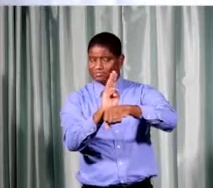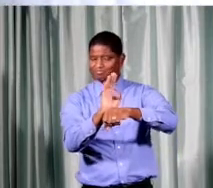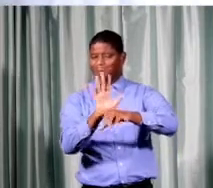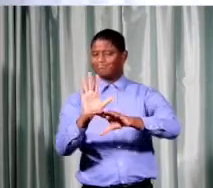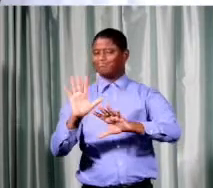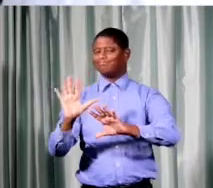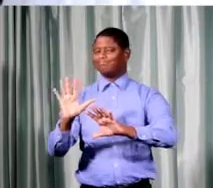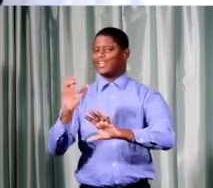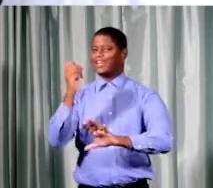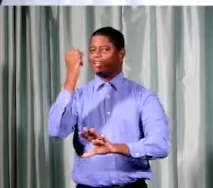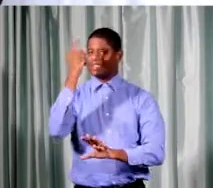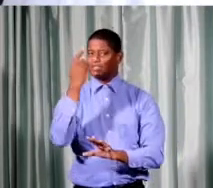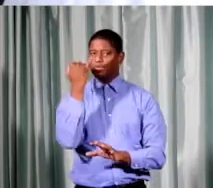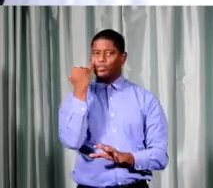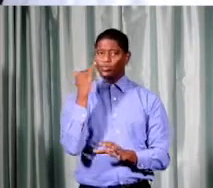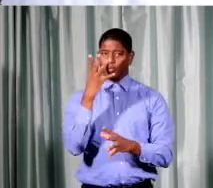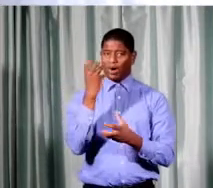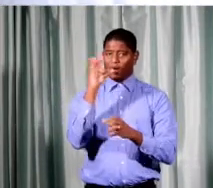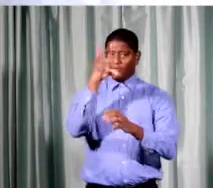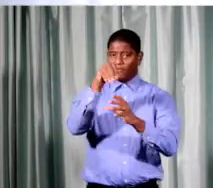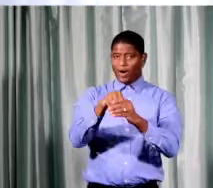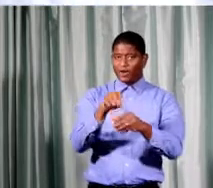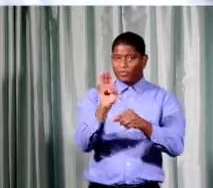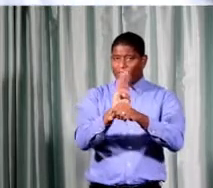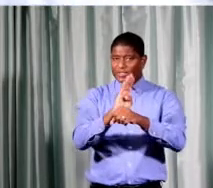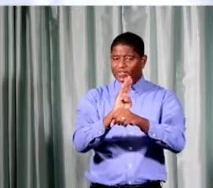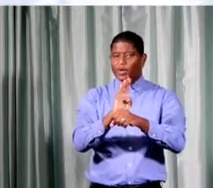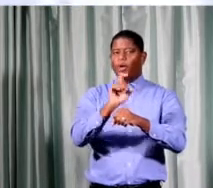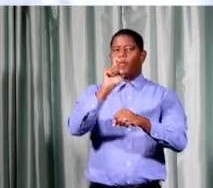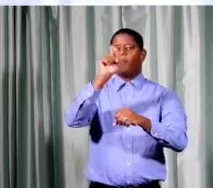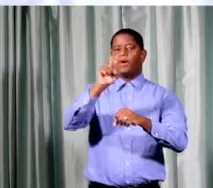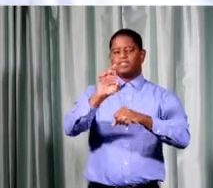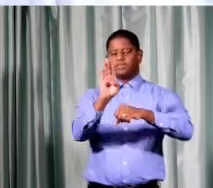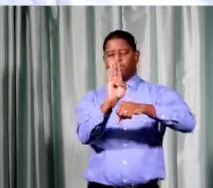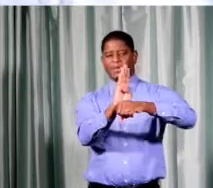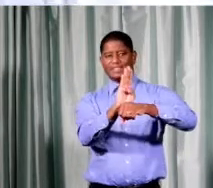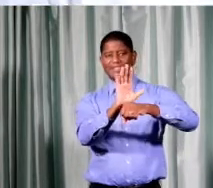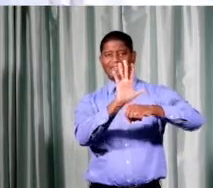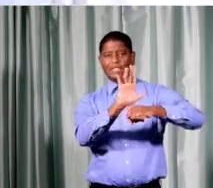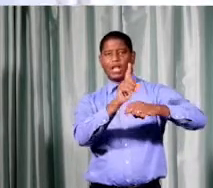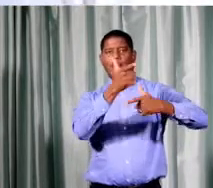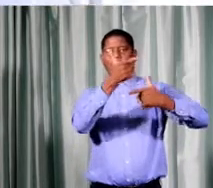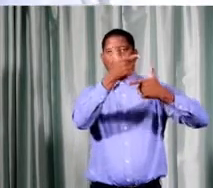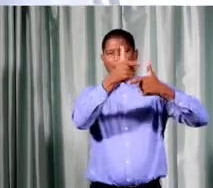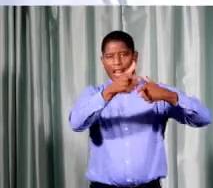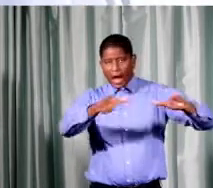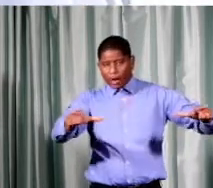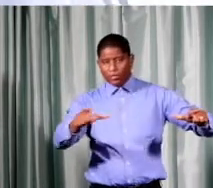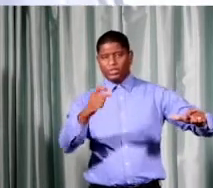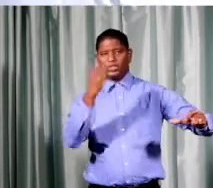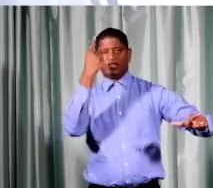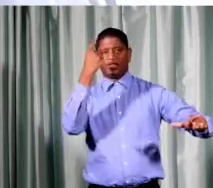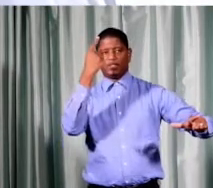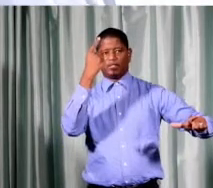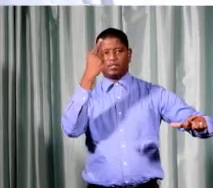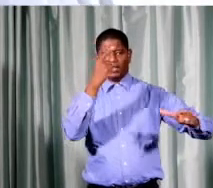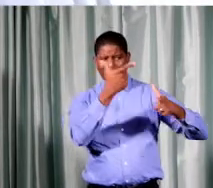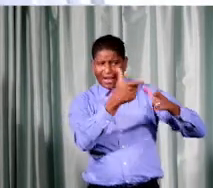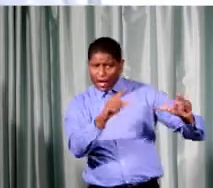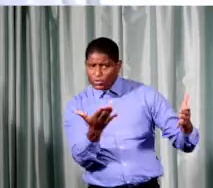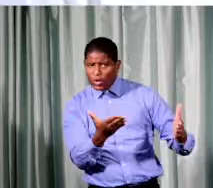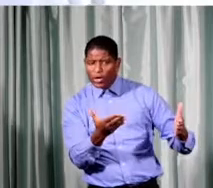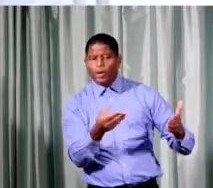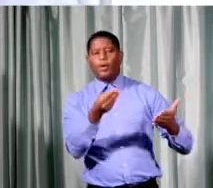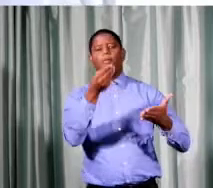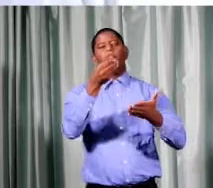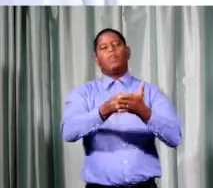you want to be in business, the language of business, unfortunately, is accounting. So we